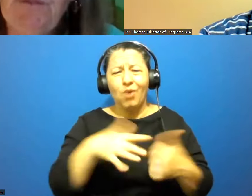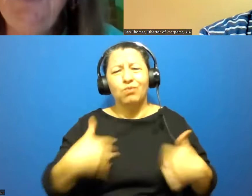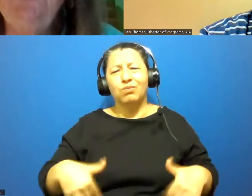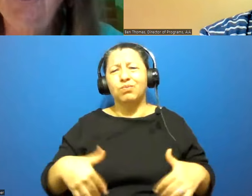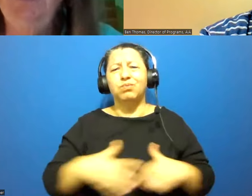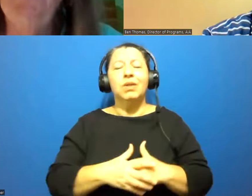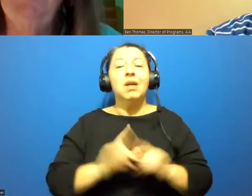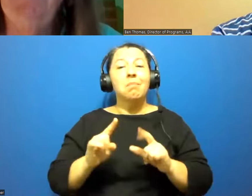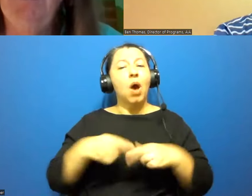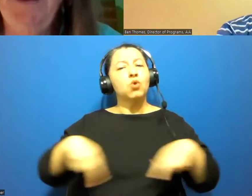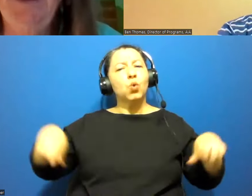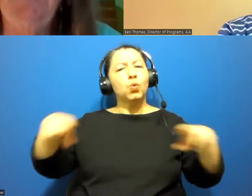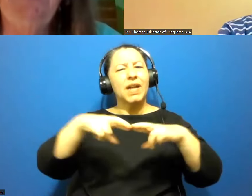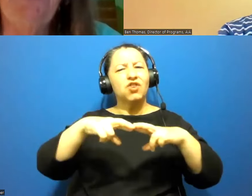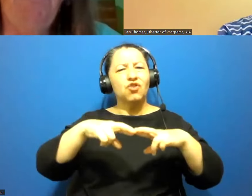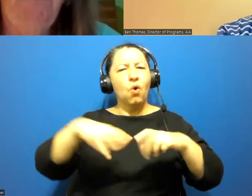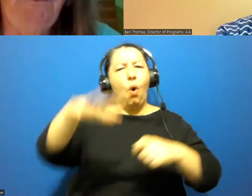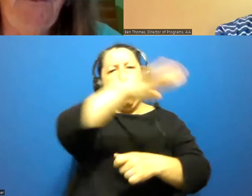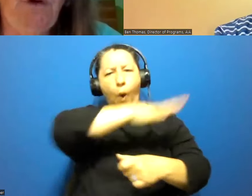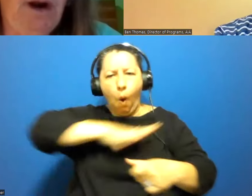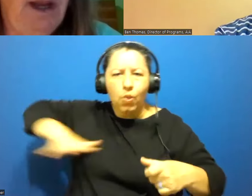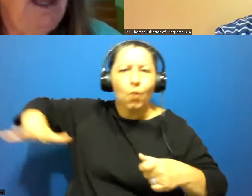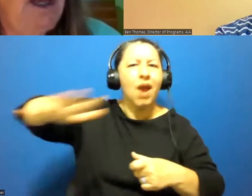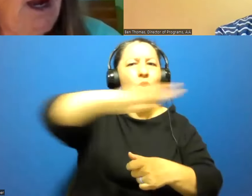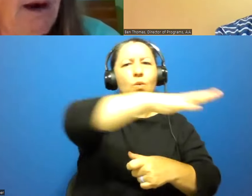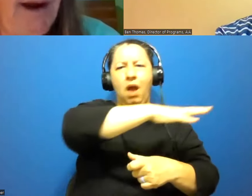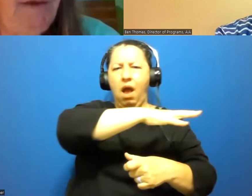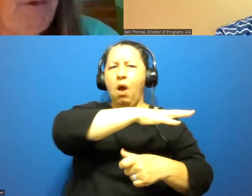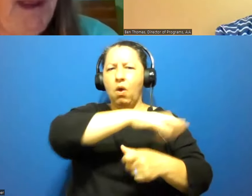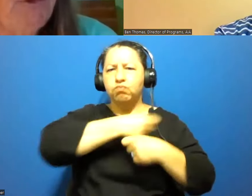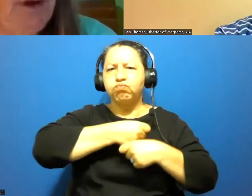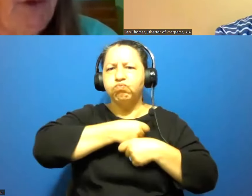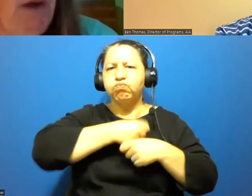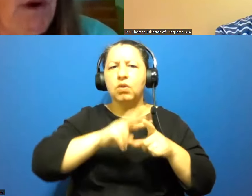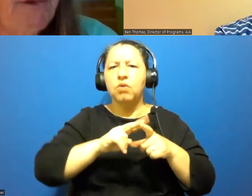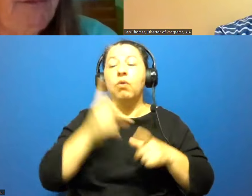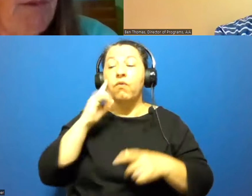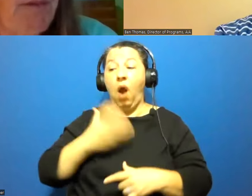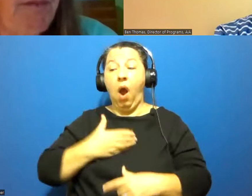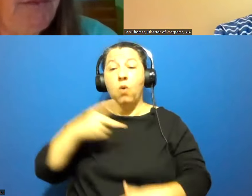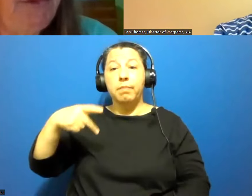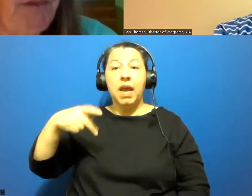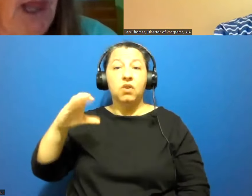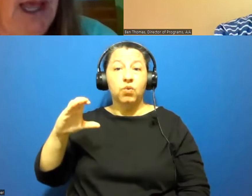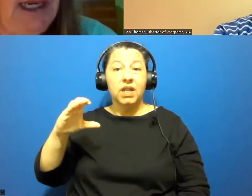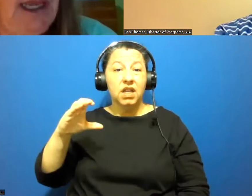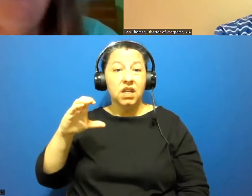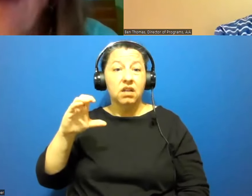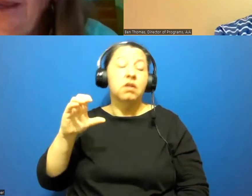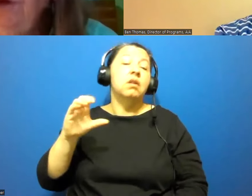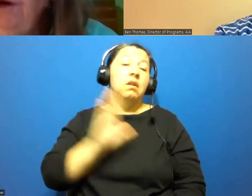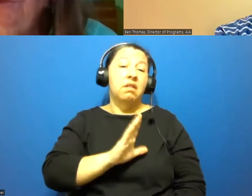was regional all the way around. And so for our area, for Paynes Creek Saltworks, they were